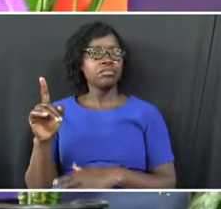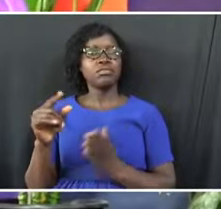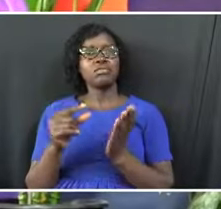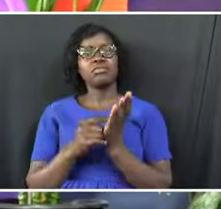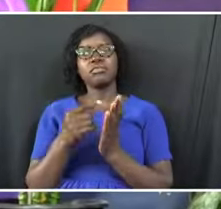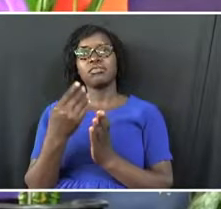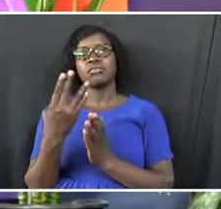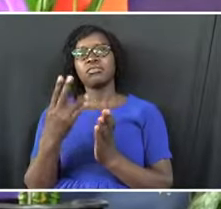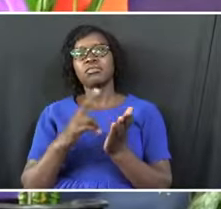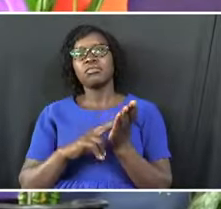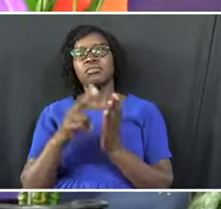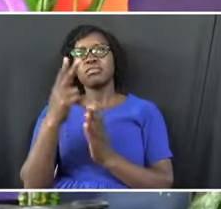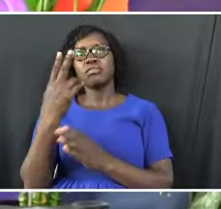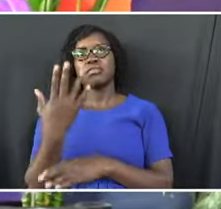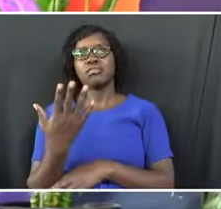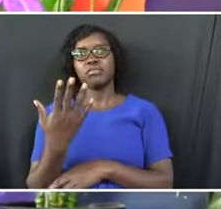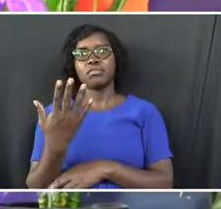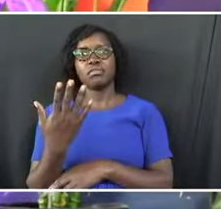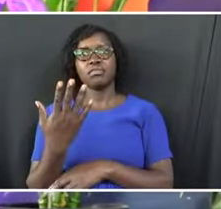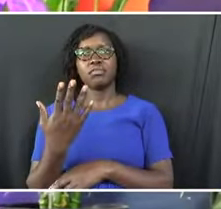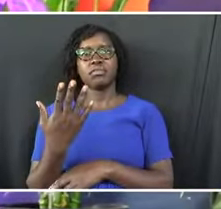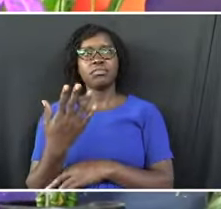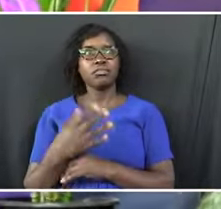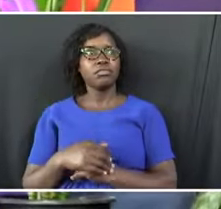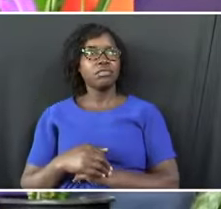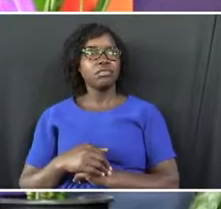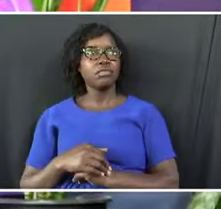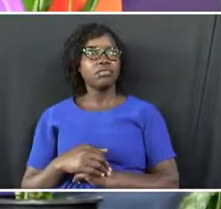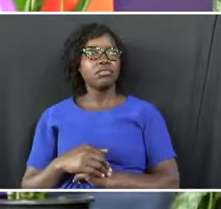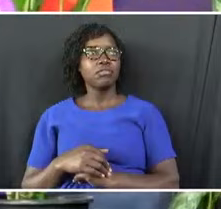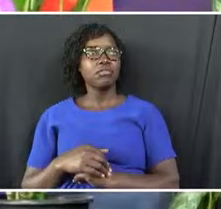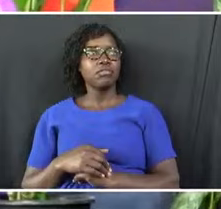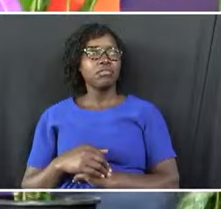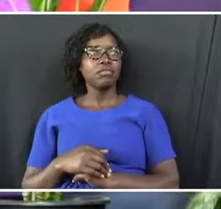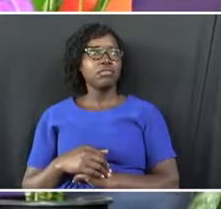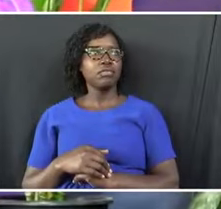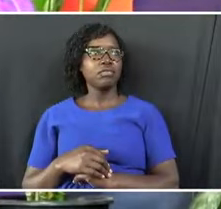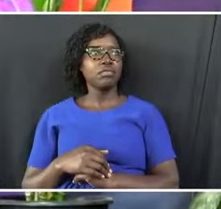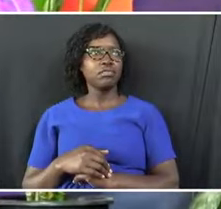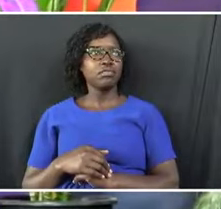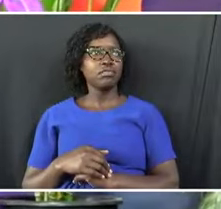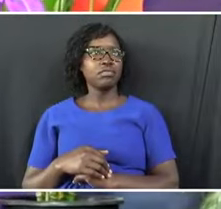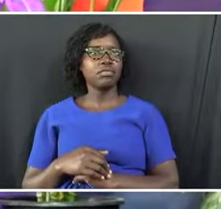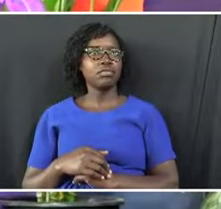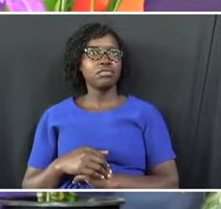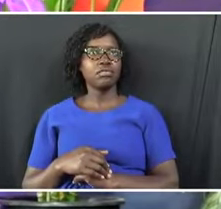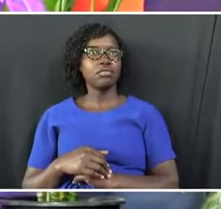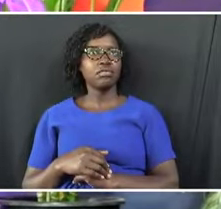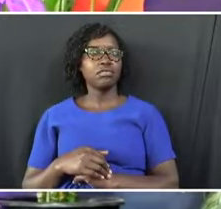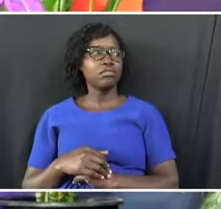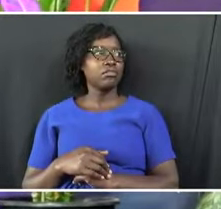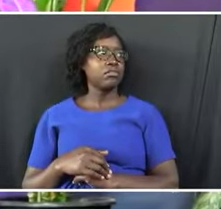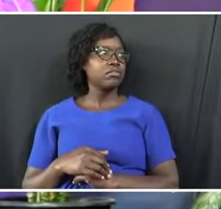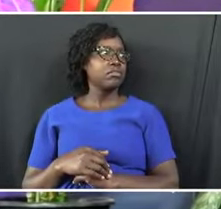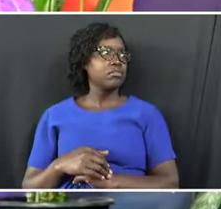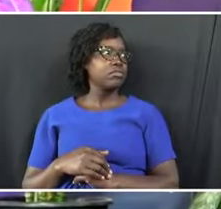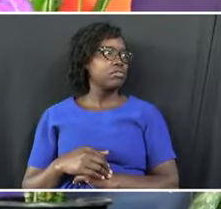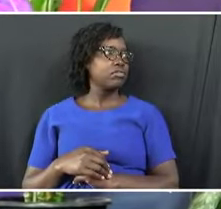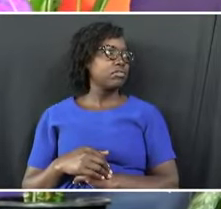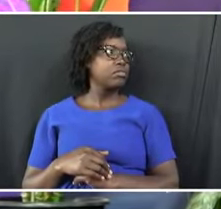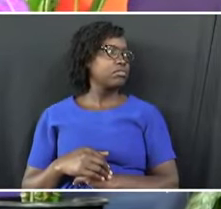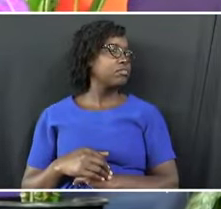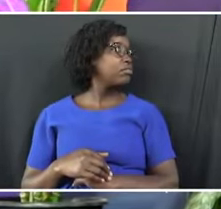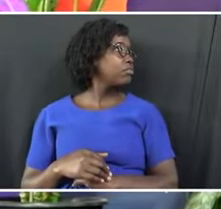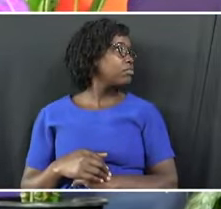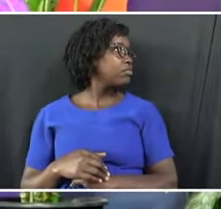Genesis 4:25. I've preached for 40 minutes, so I have a few minutes left. Those who are